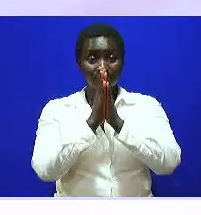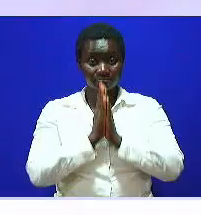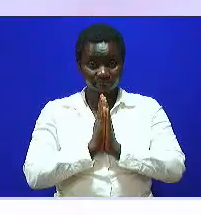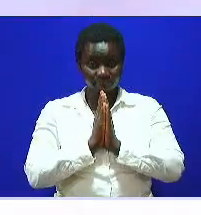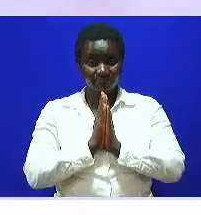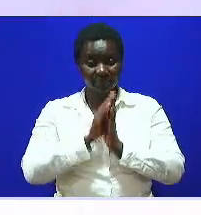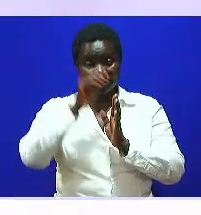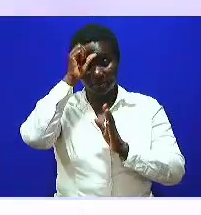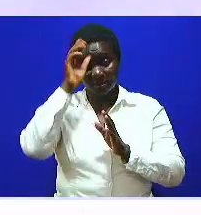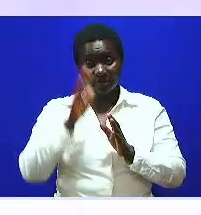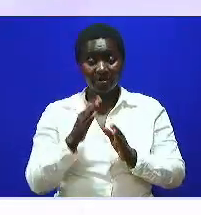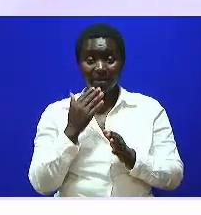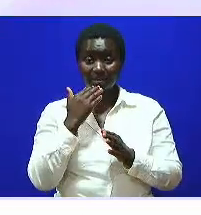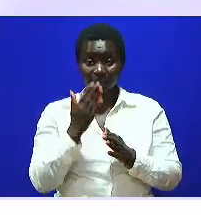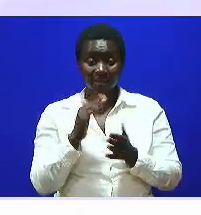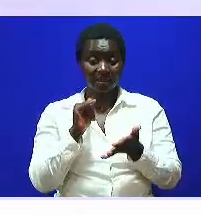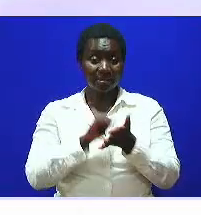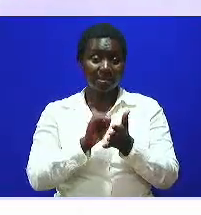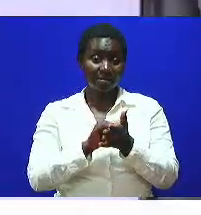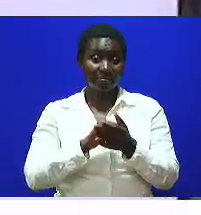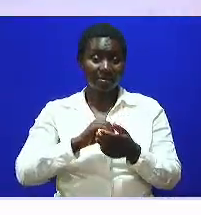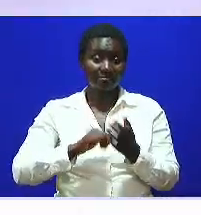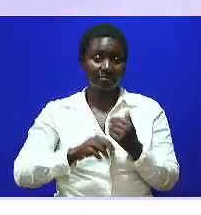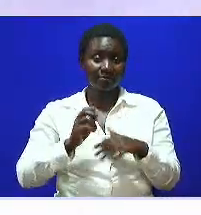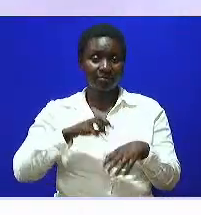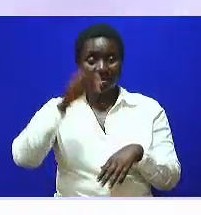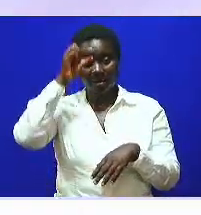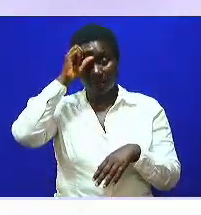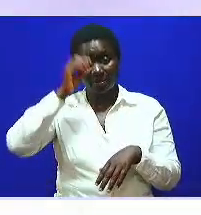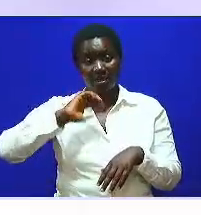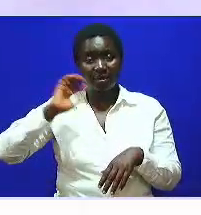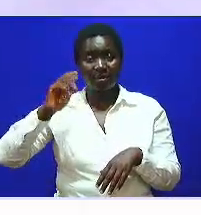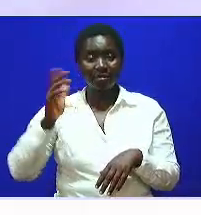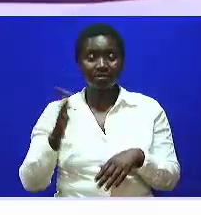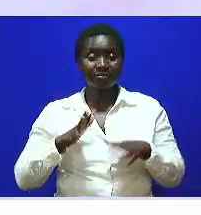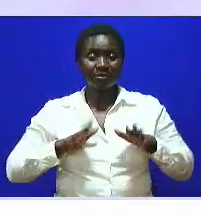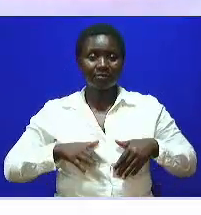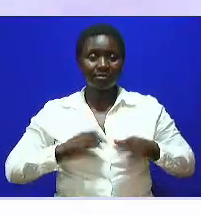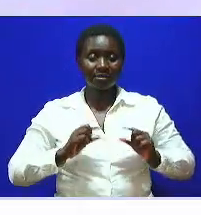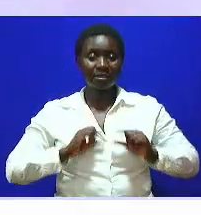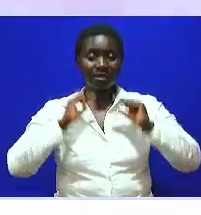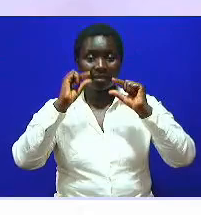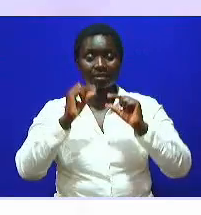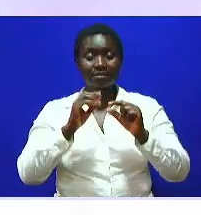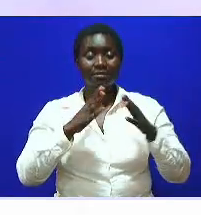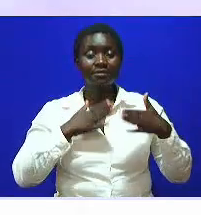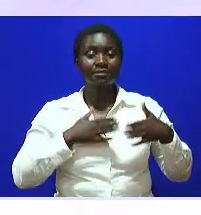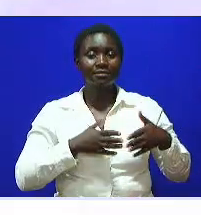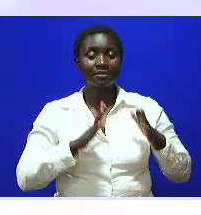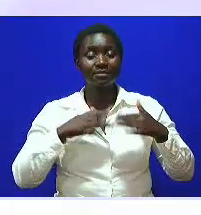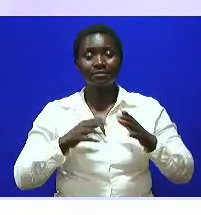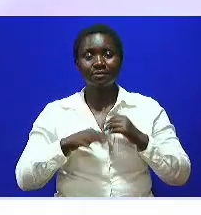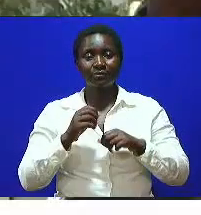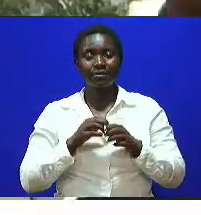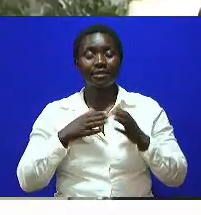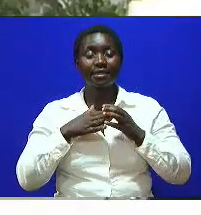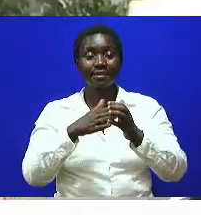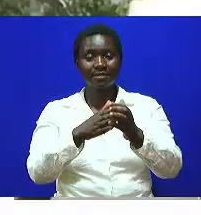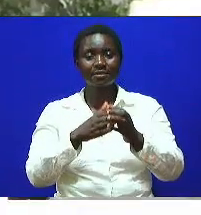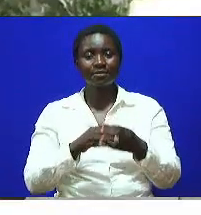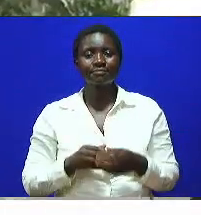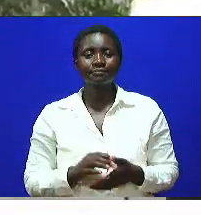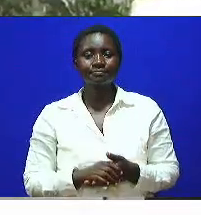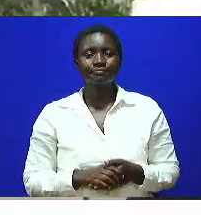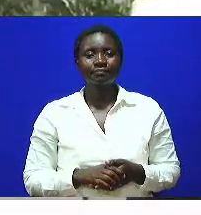birebuna eserekali ye county nigo yabekire emerobuli yo kwenekya abasubati ngonyora bale amabaga ase miremo yo burayi